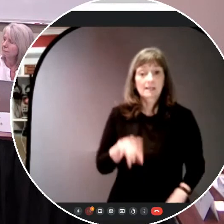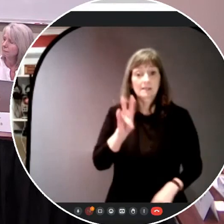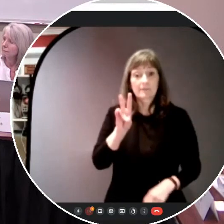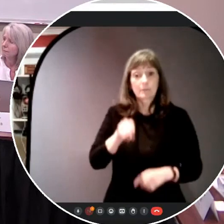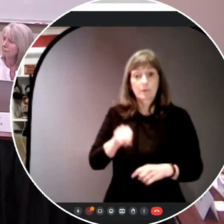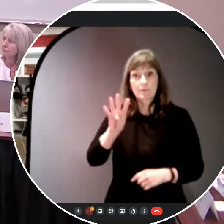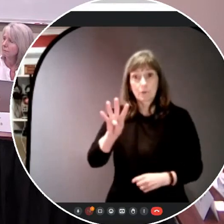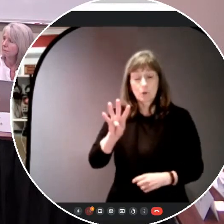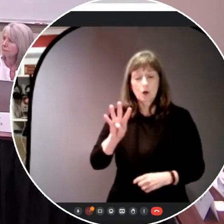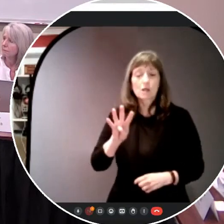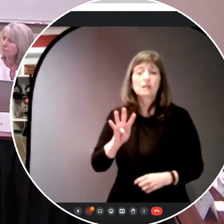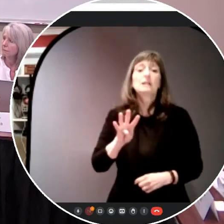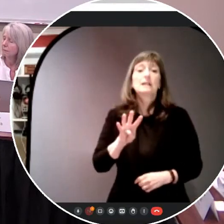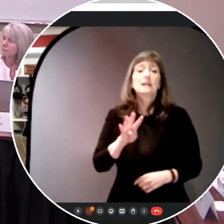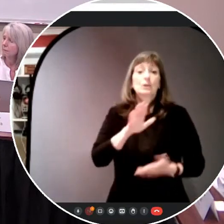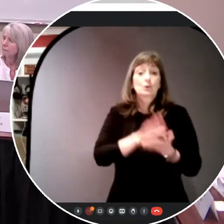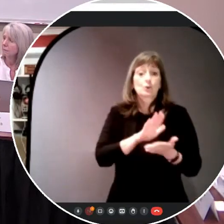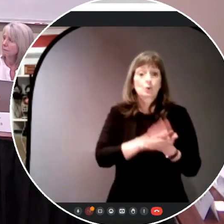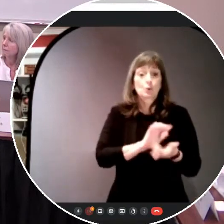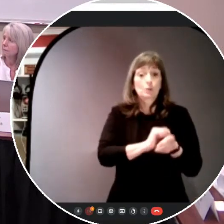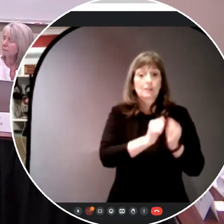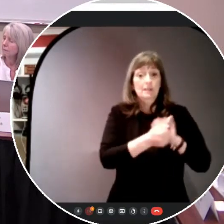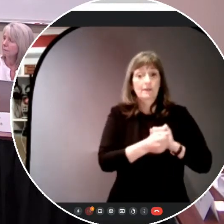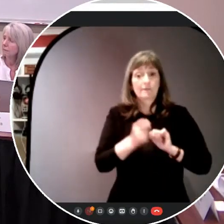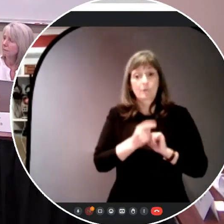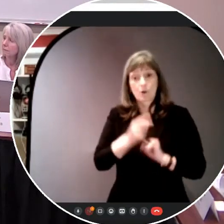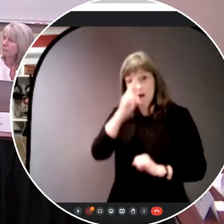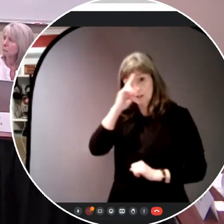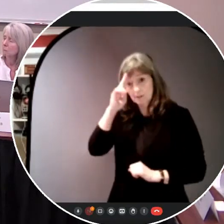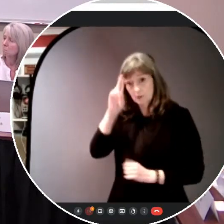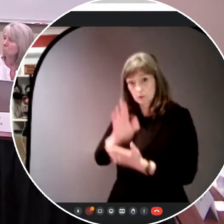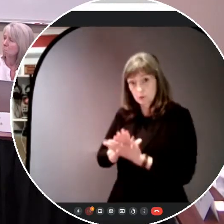school. I'm going to turn it over this time to the Superintendent, Mr. Terry Hall.